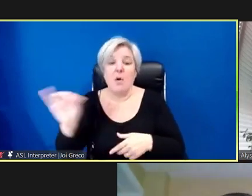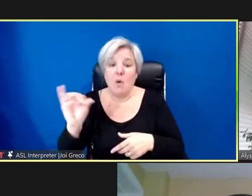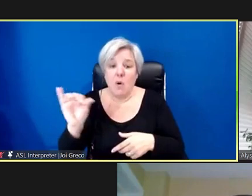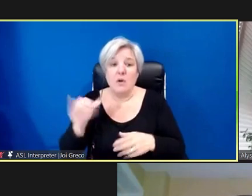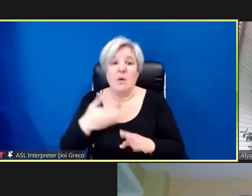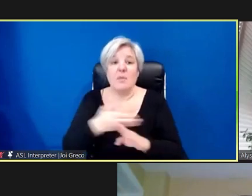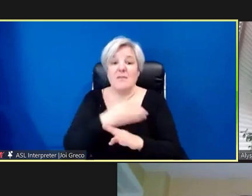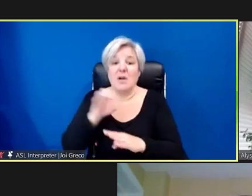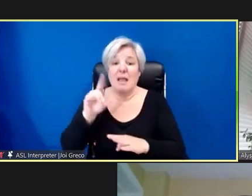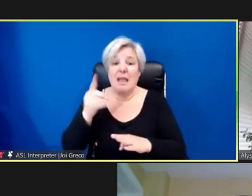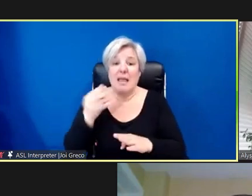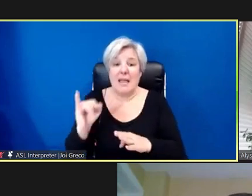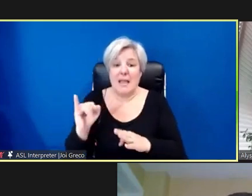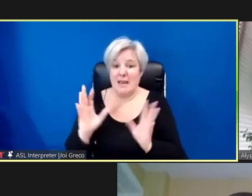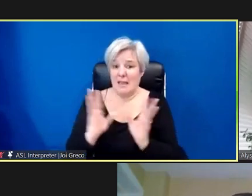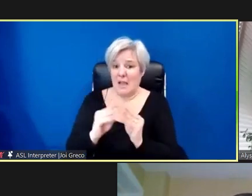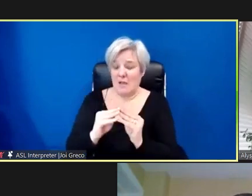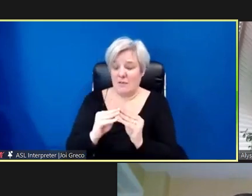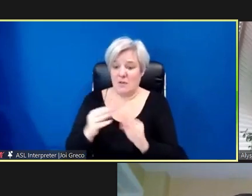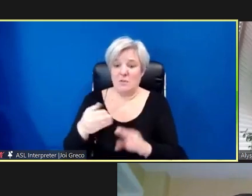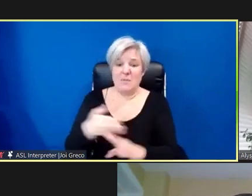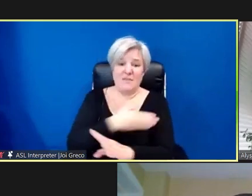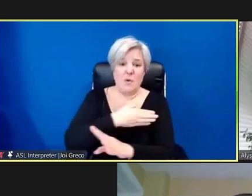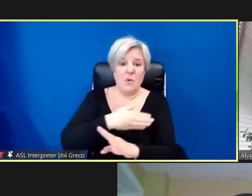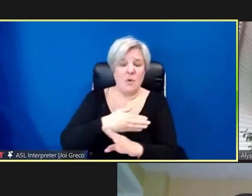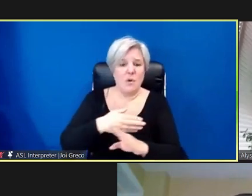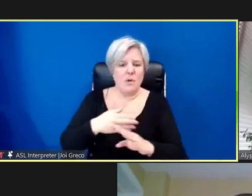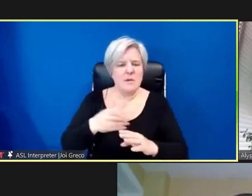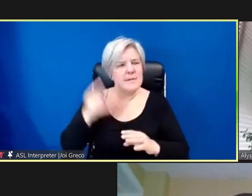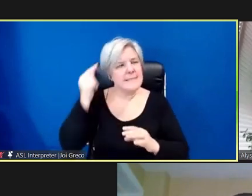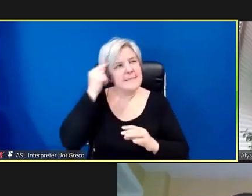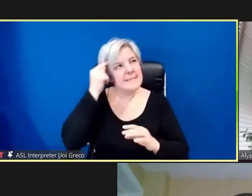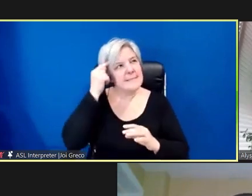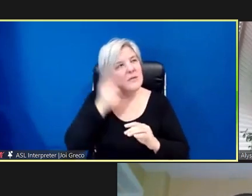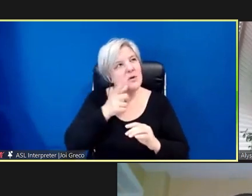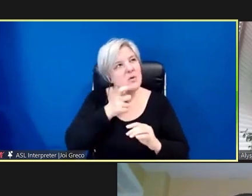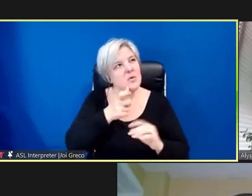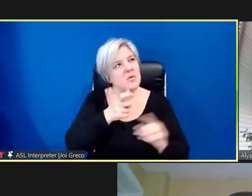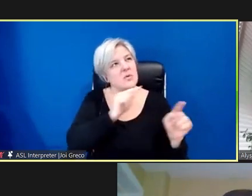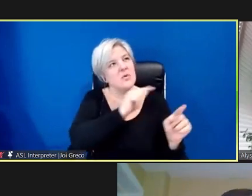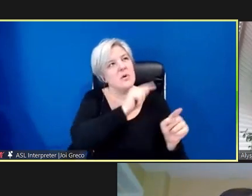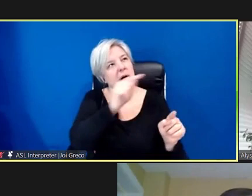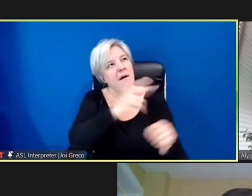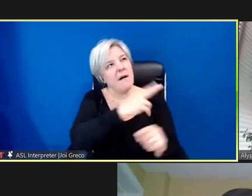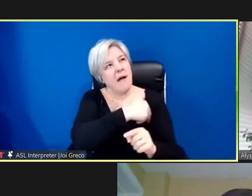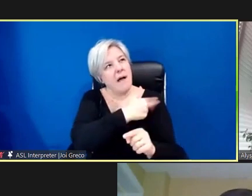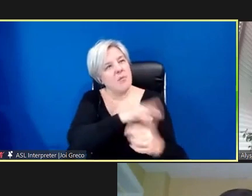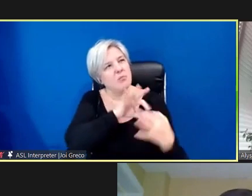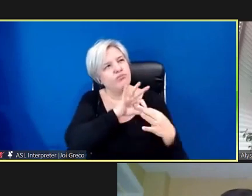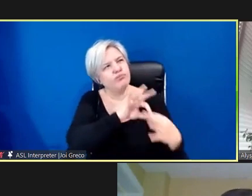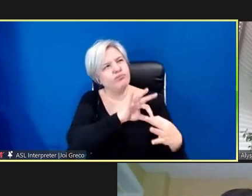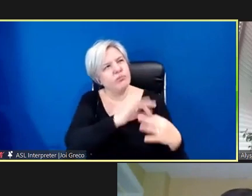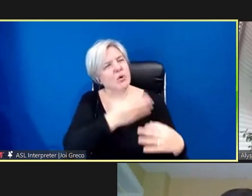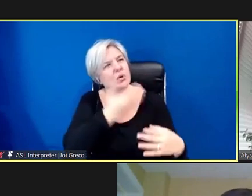before the EHDI conference, you could kind of get in your head who one of your hospitals are that you've got a great